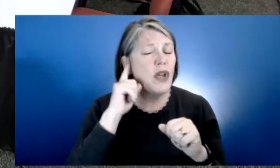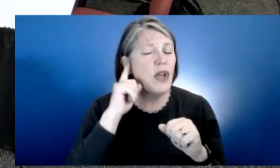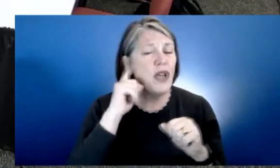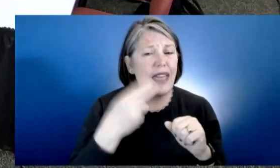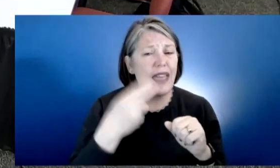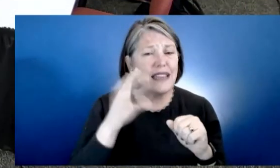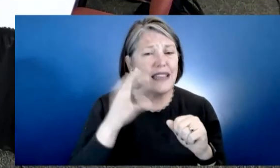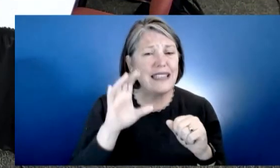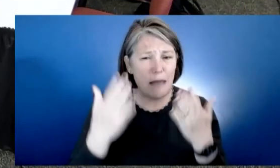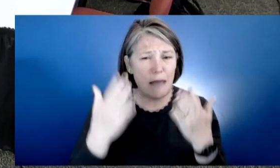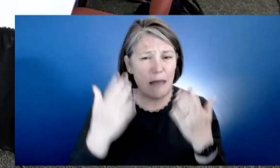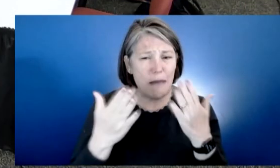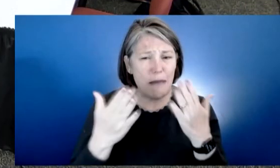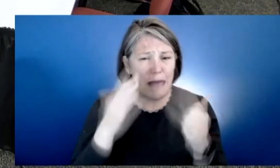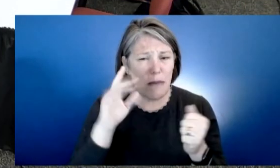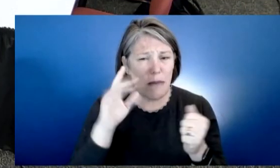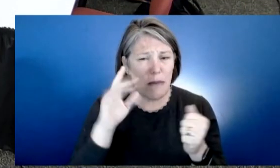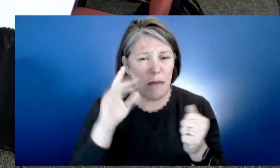Maybe you missed that part of it.